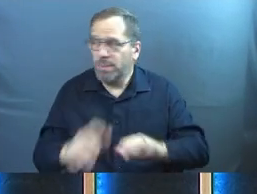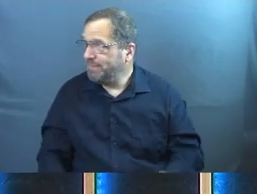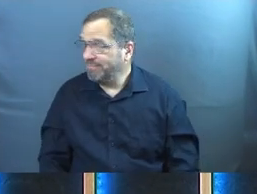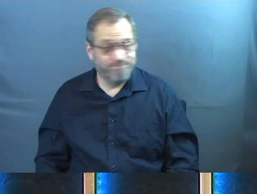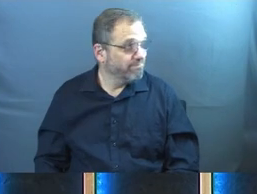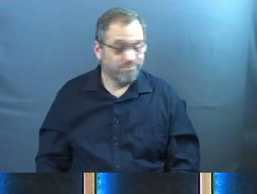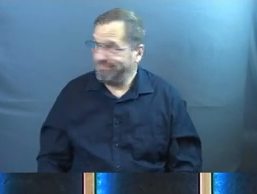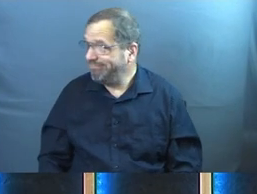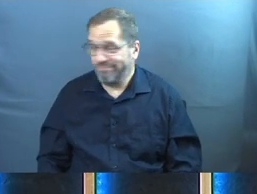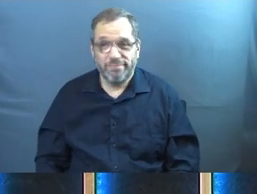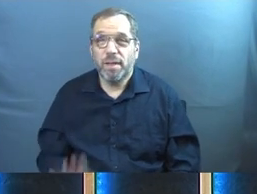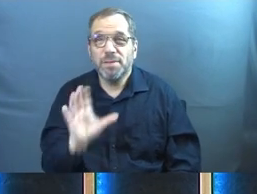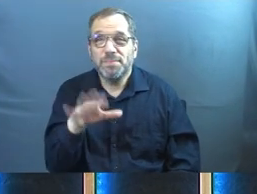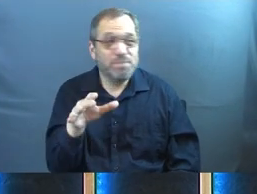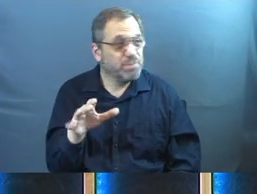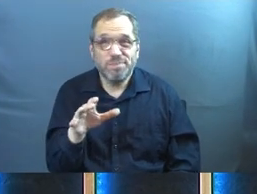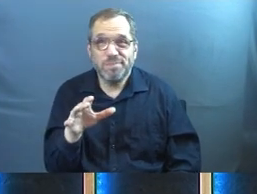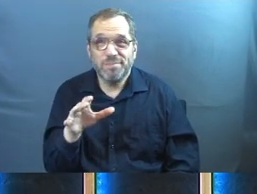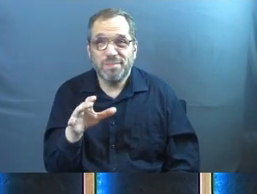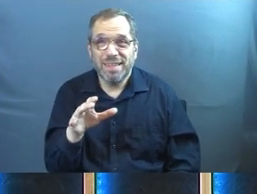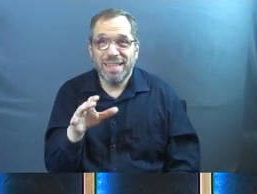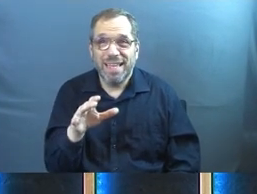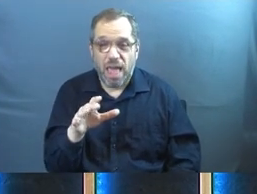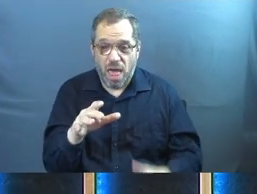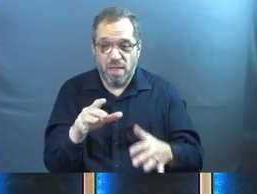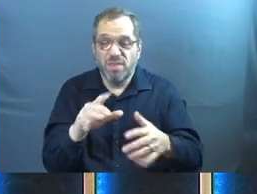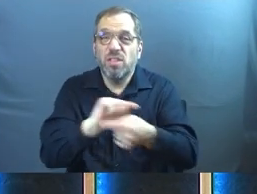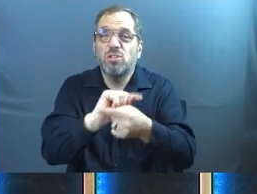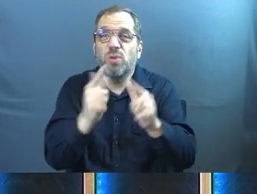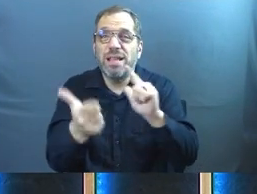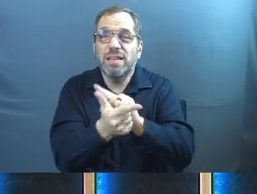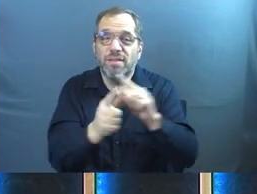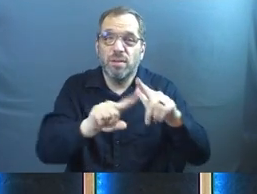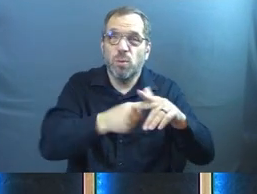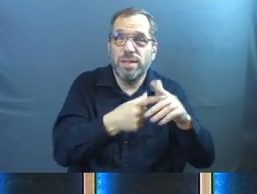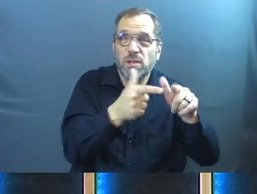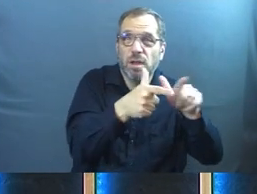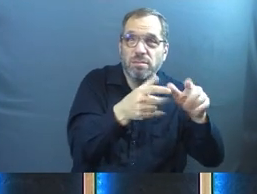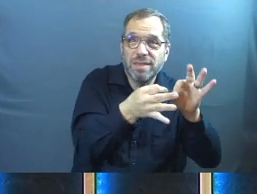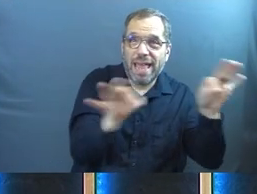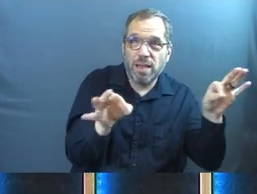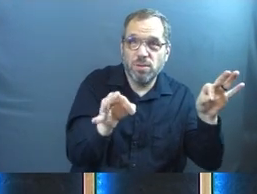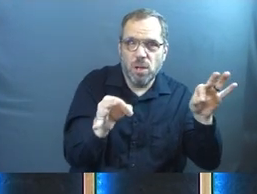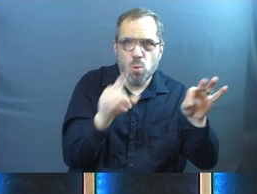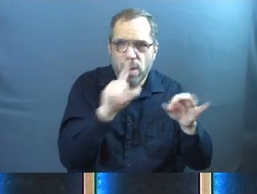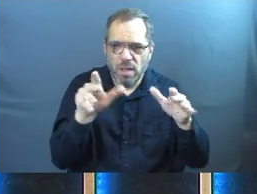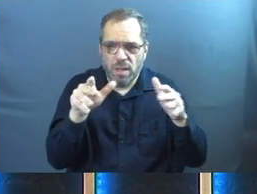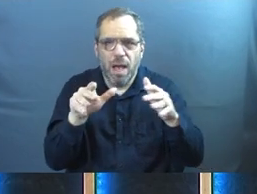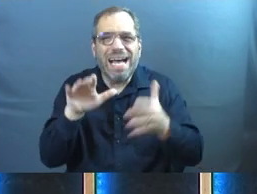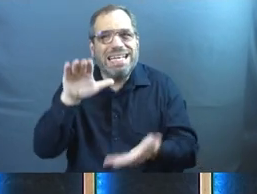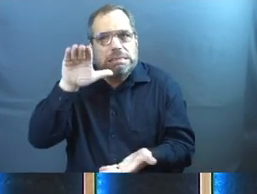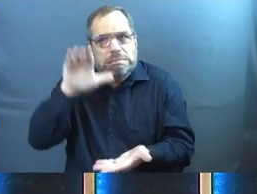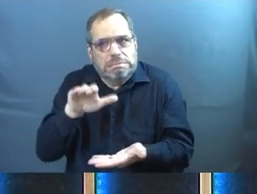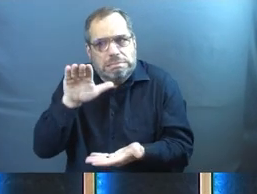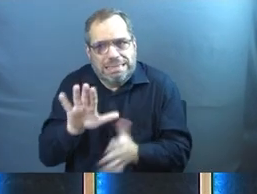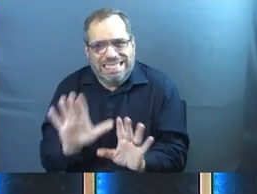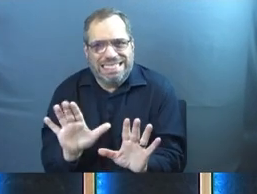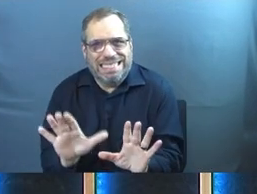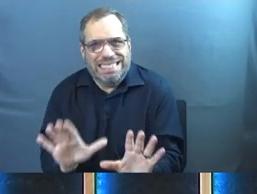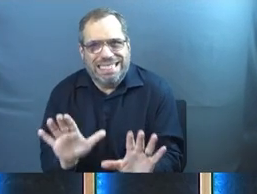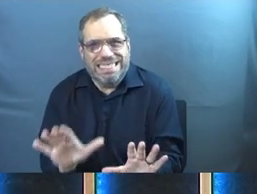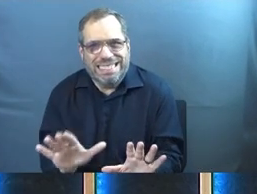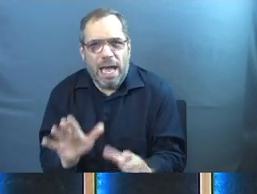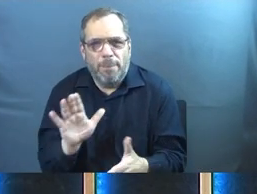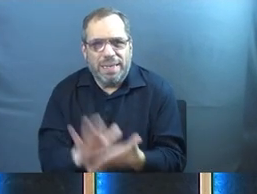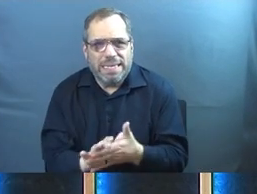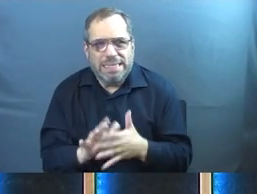just tell you, where the translators from the original languages really toned down because they were a little bit